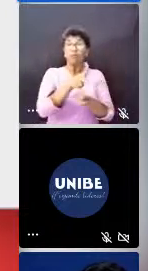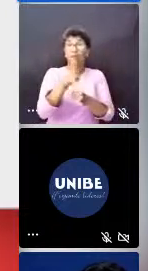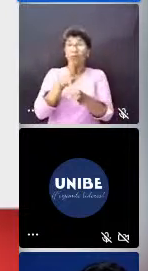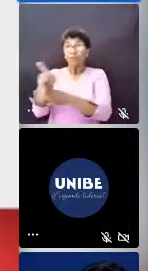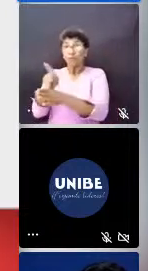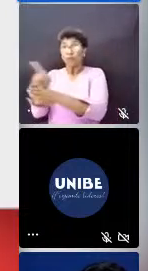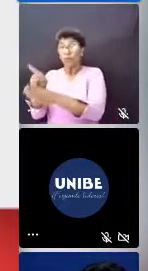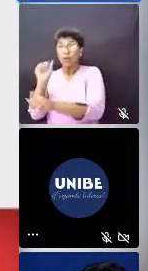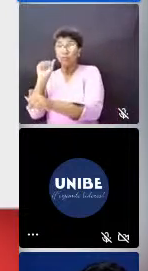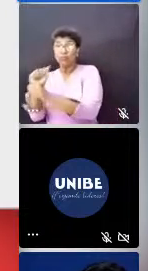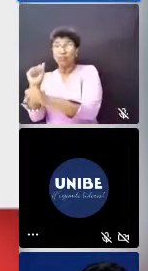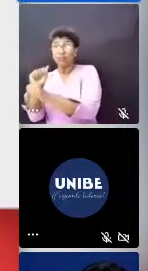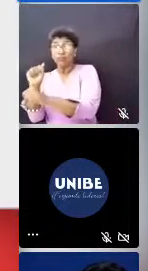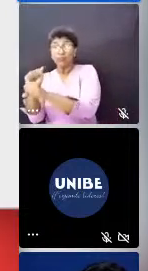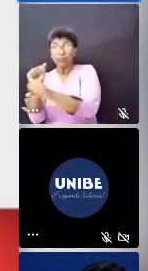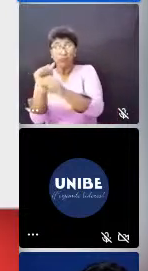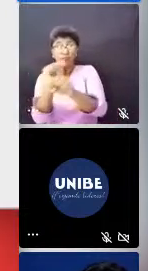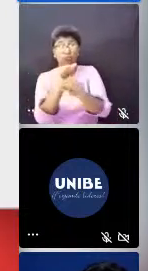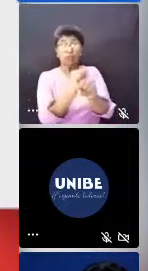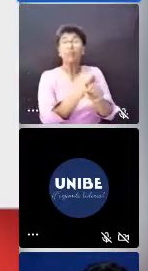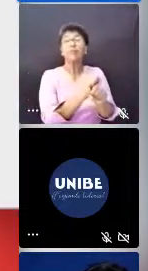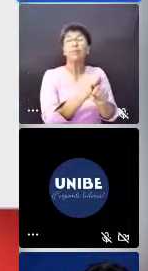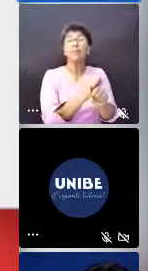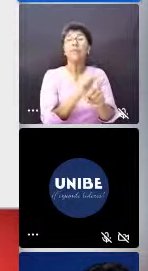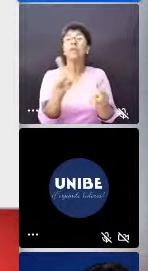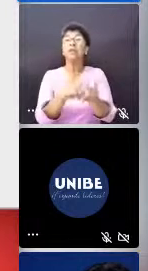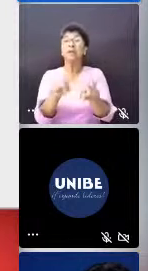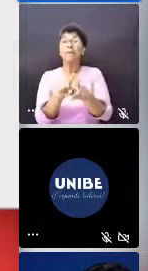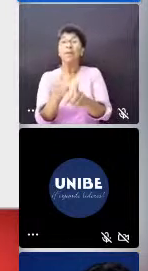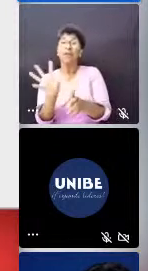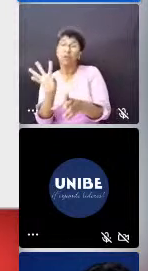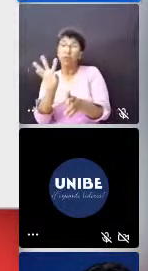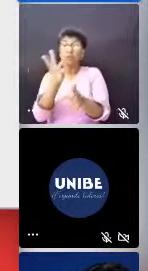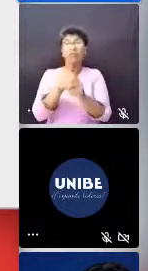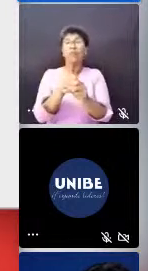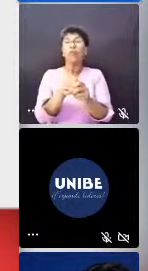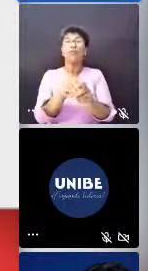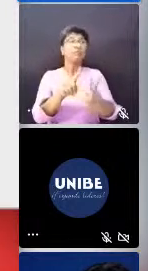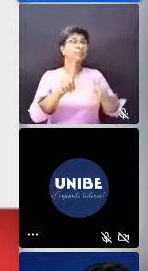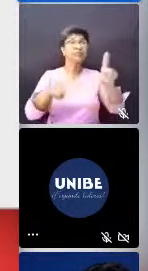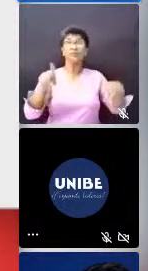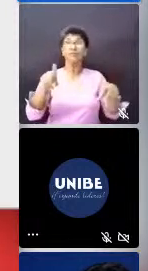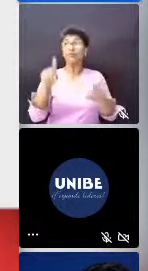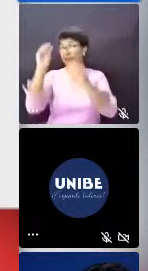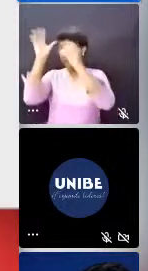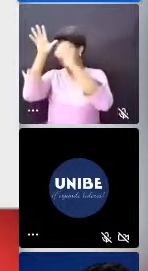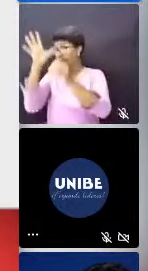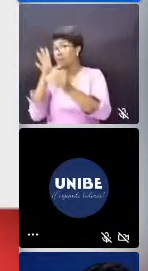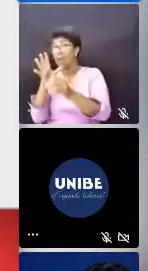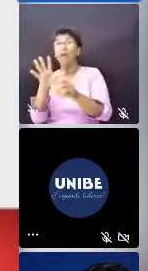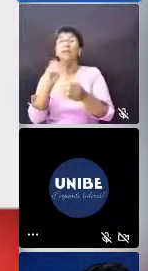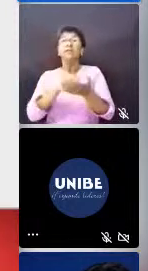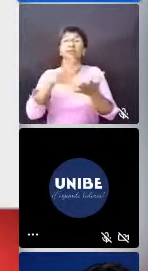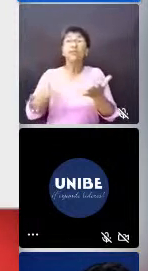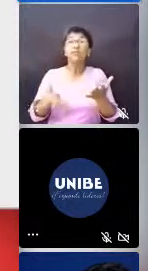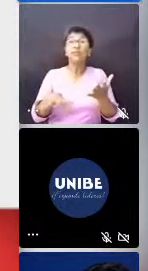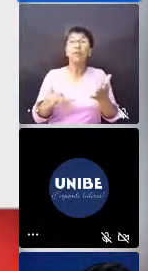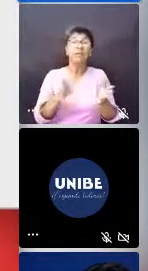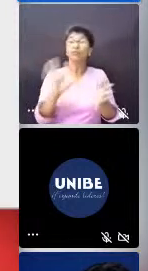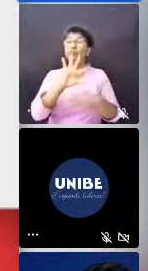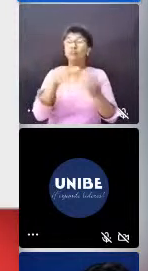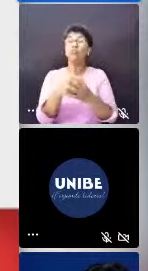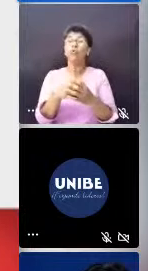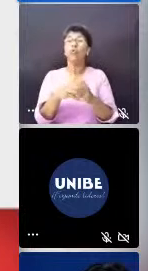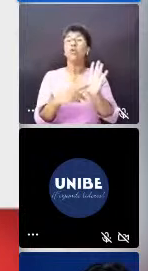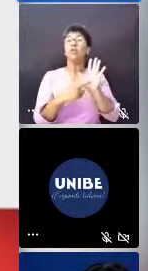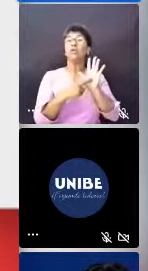assessing the situation and being involved working with both students and their parents, or represent students